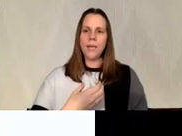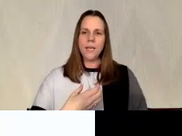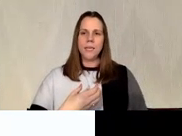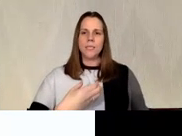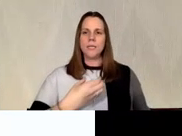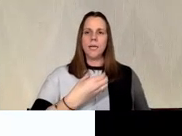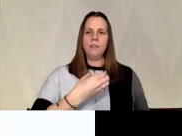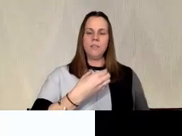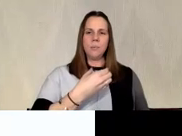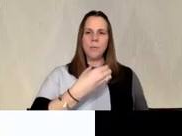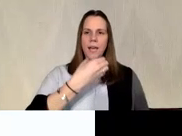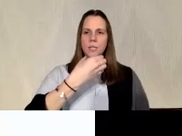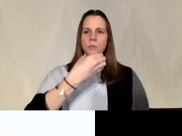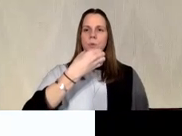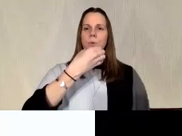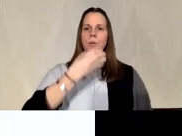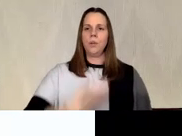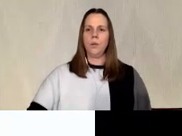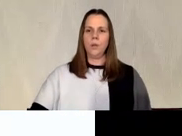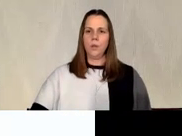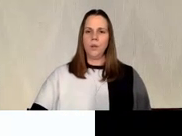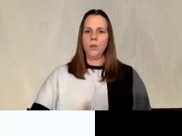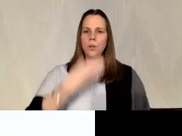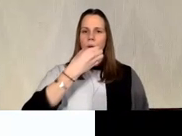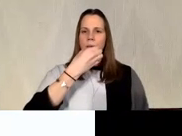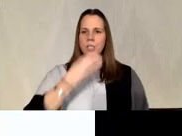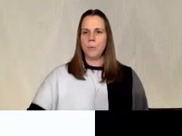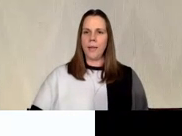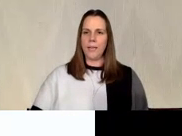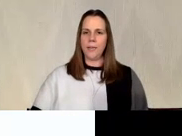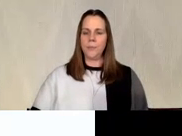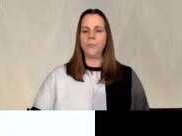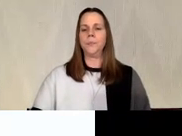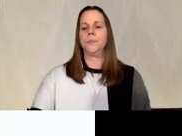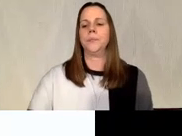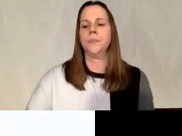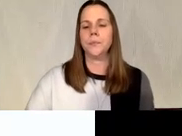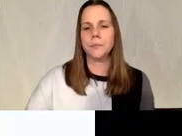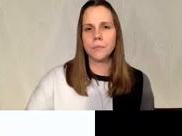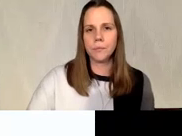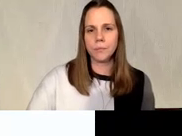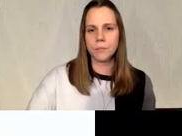belly to kind of symbolize food going to your belly.